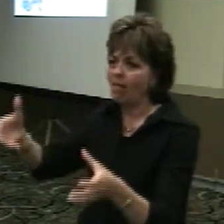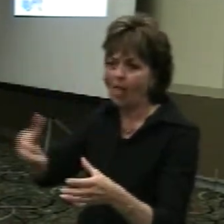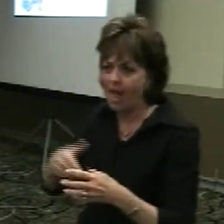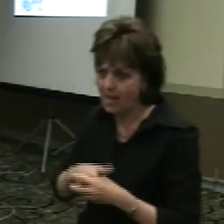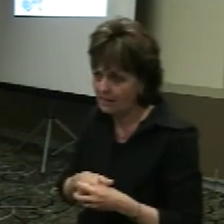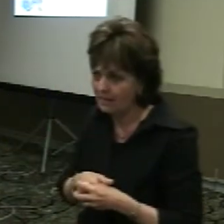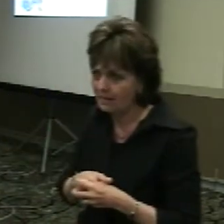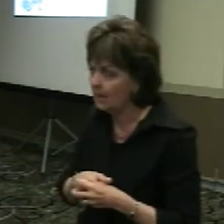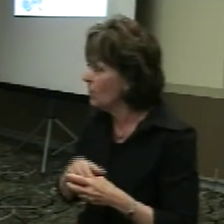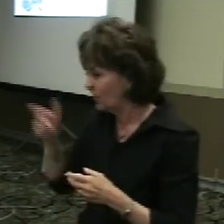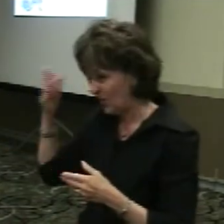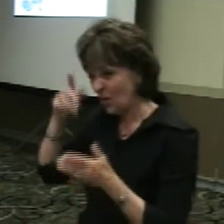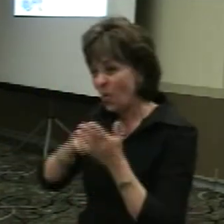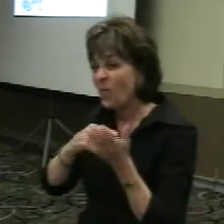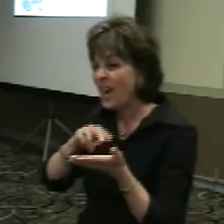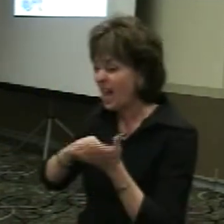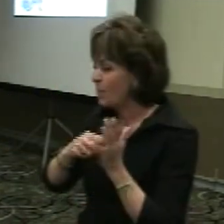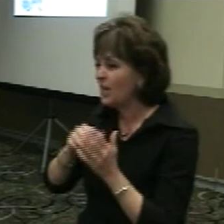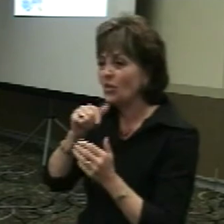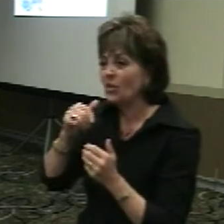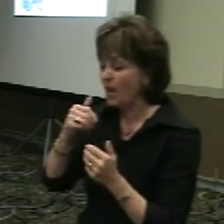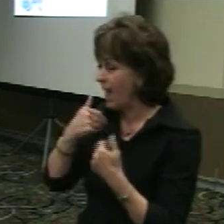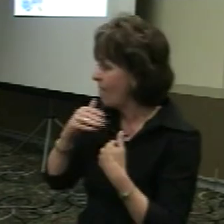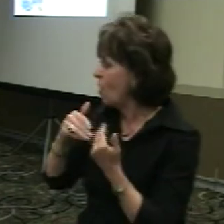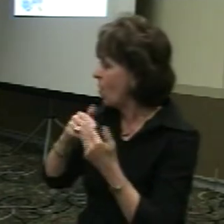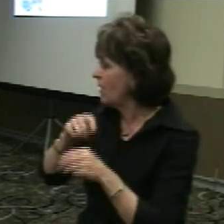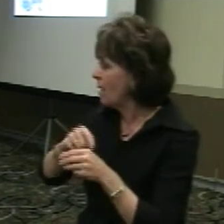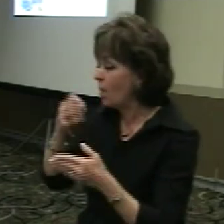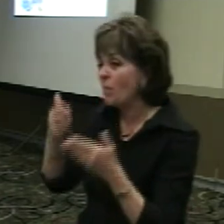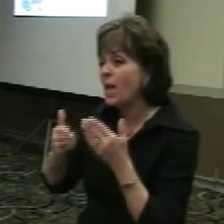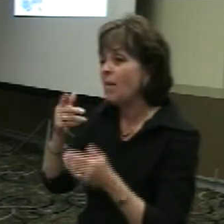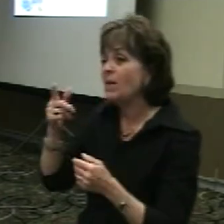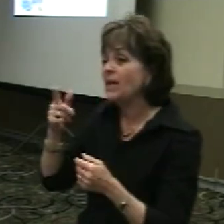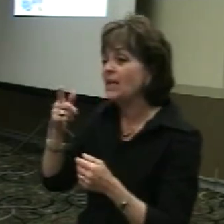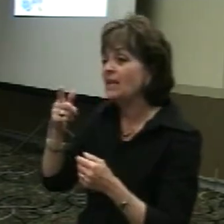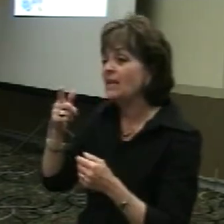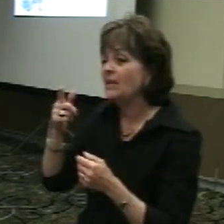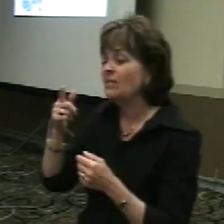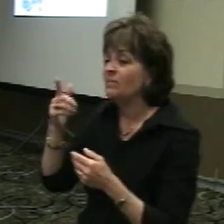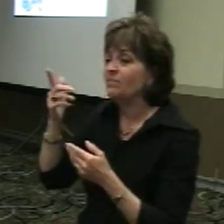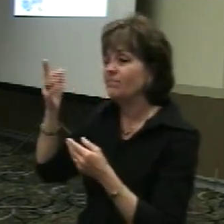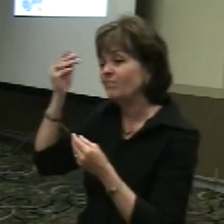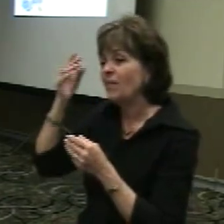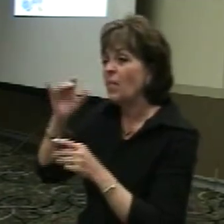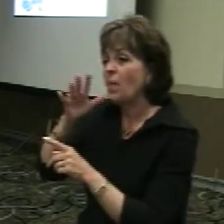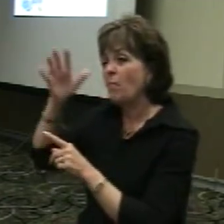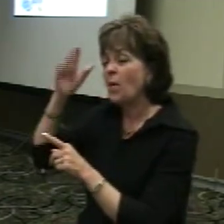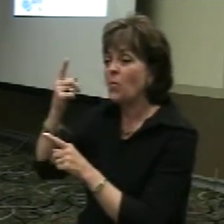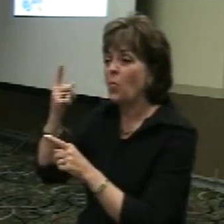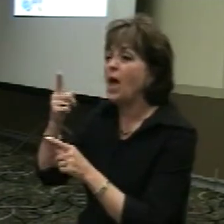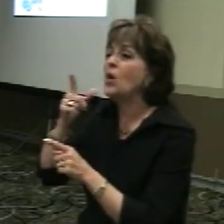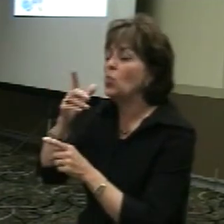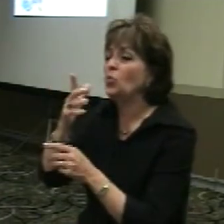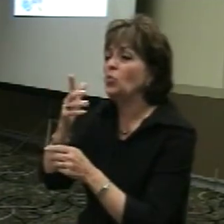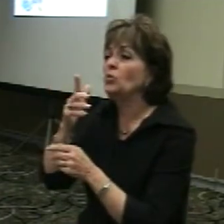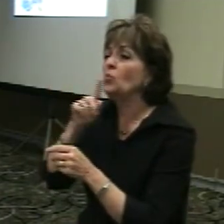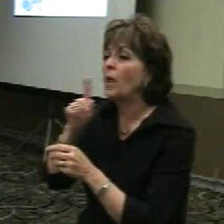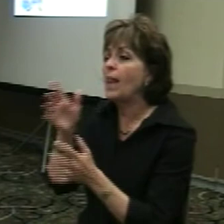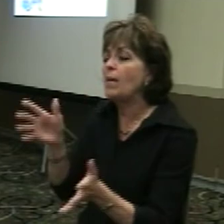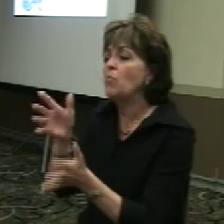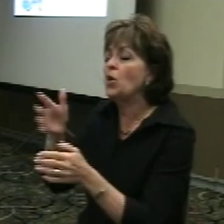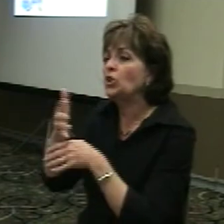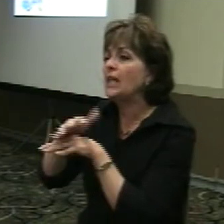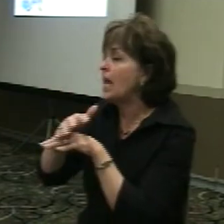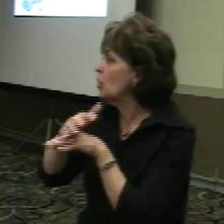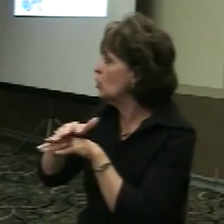what I mean? Yeah. You have that all the time. Right. It could be that you're going, you might dissent, but the parent may be the one pushing inclusion. And the parents